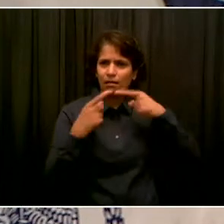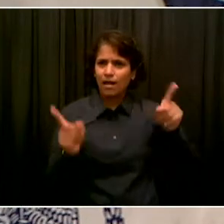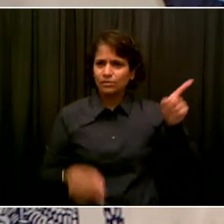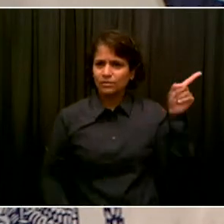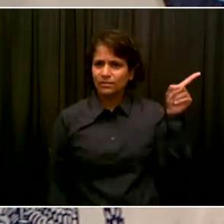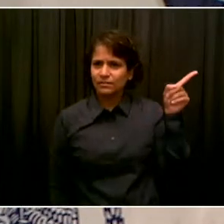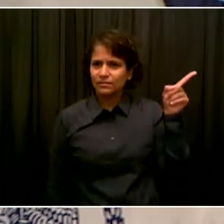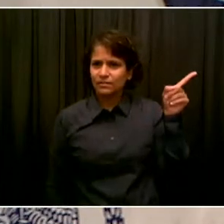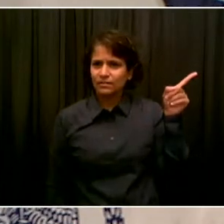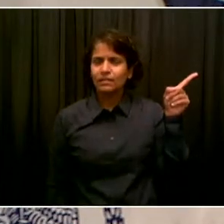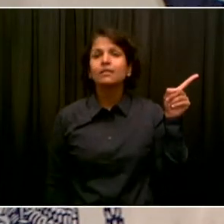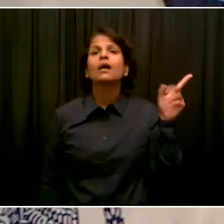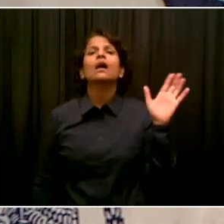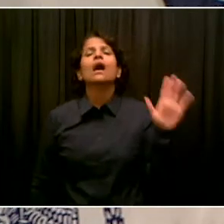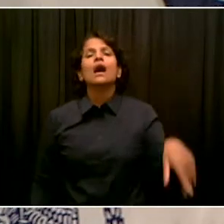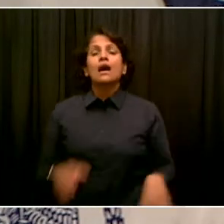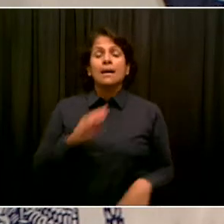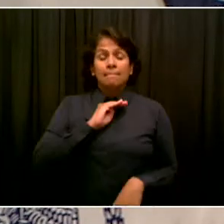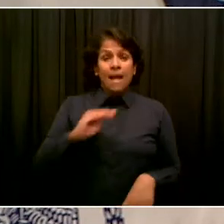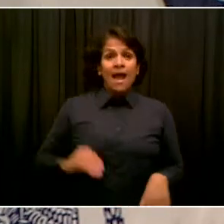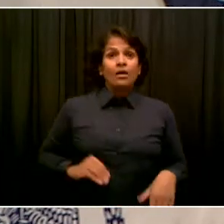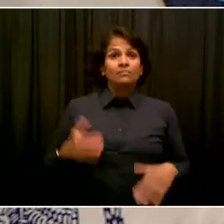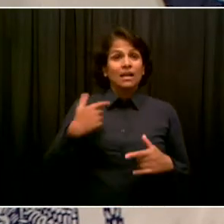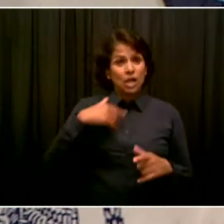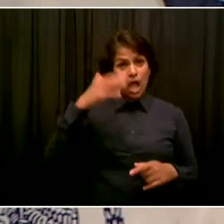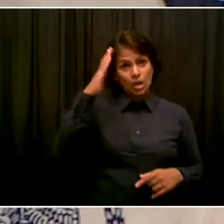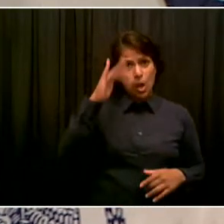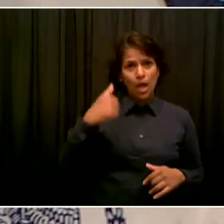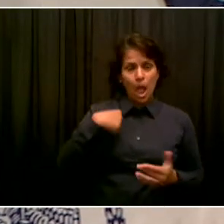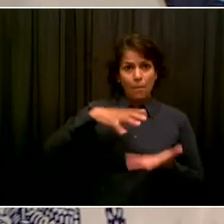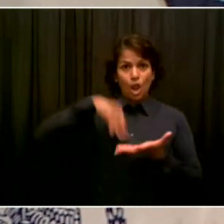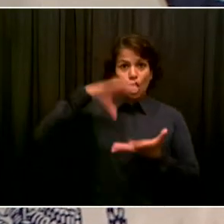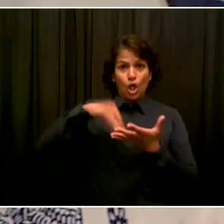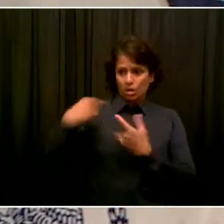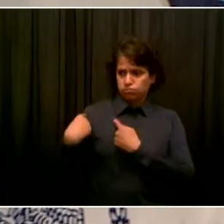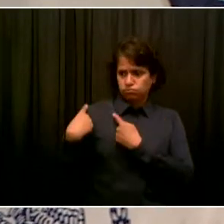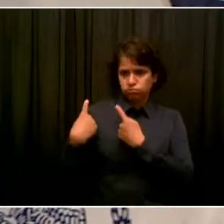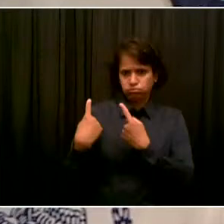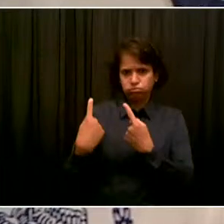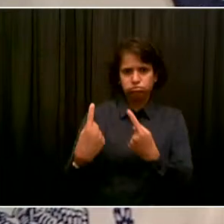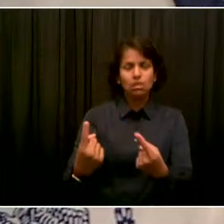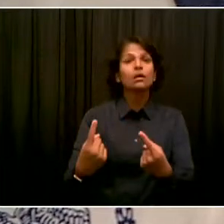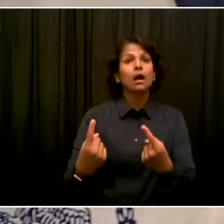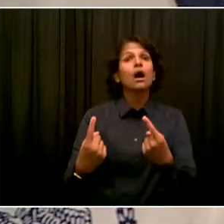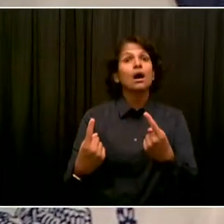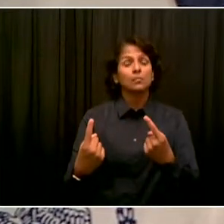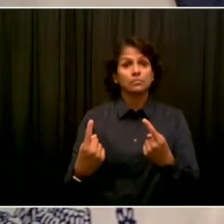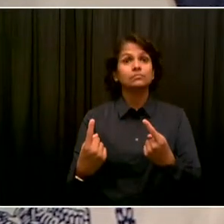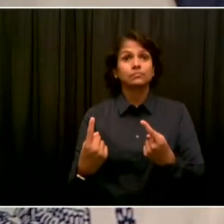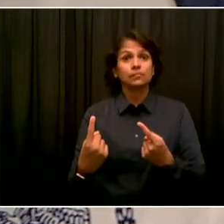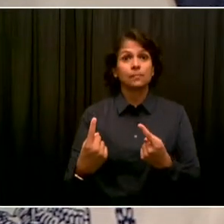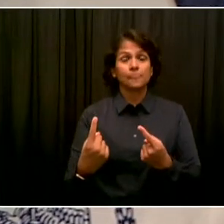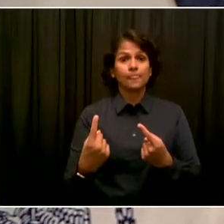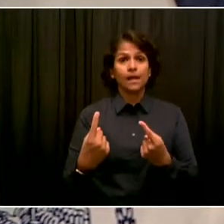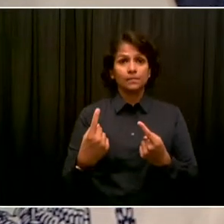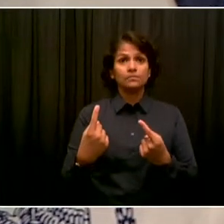Well, one of the things we've learned along the way, there's the famous phrase, God bless the child that's got their own. We have to be